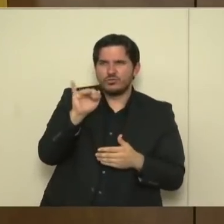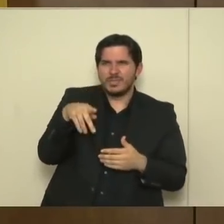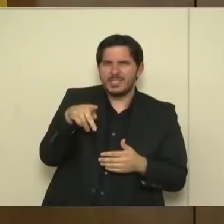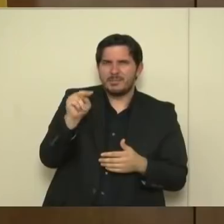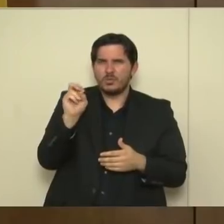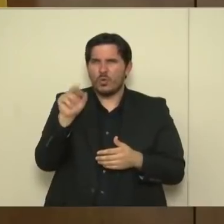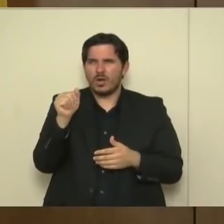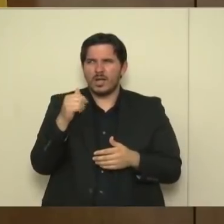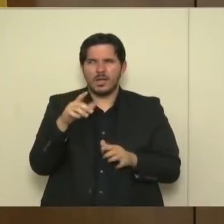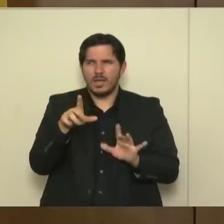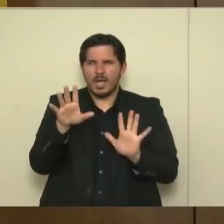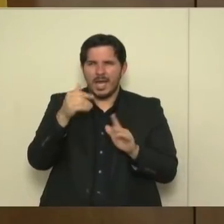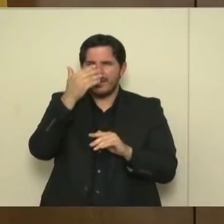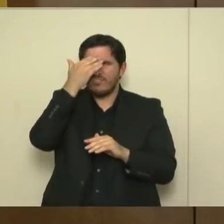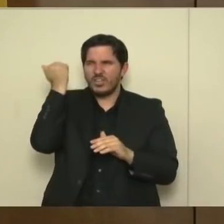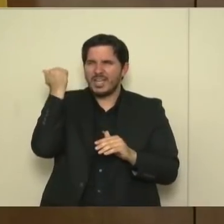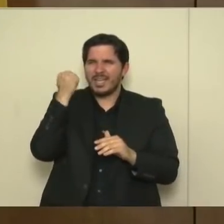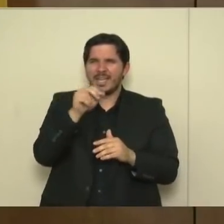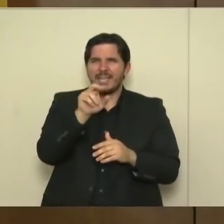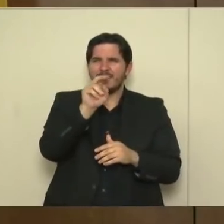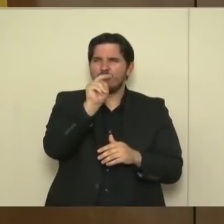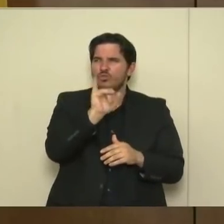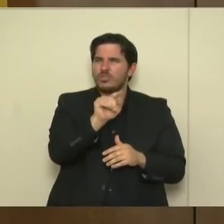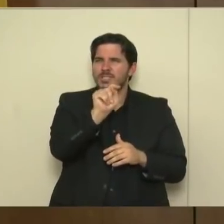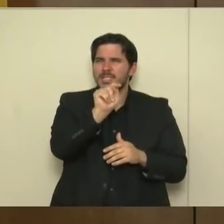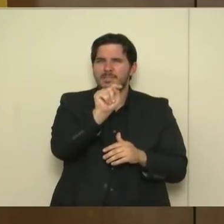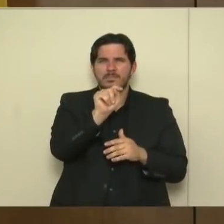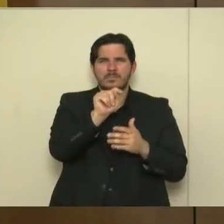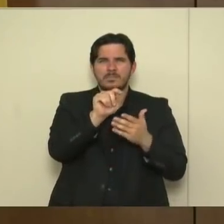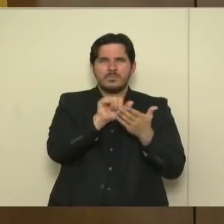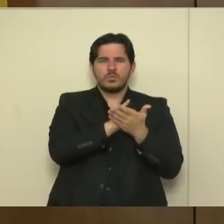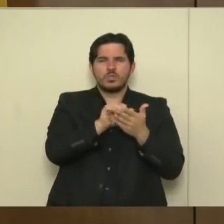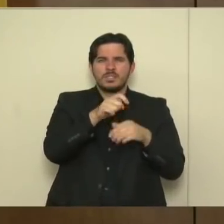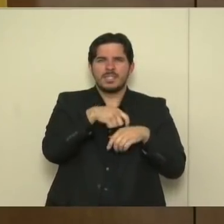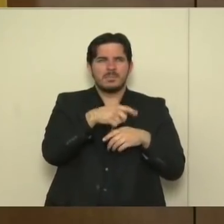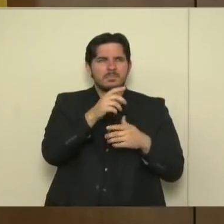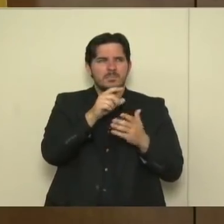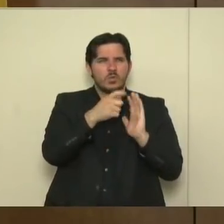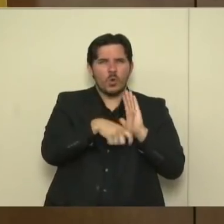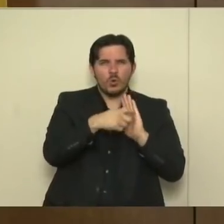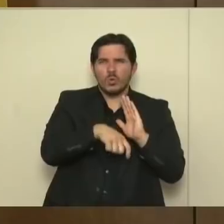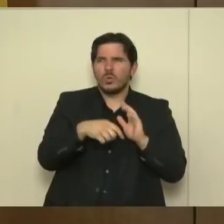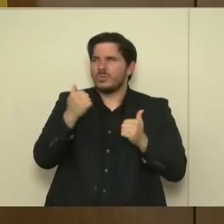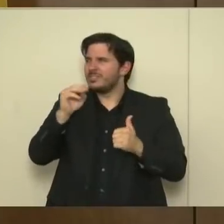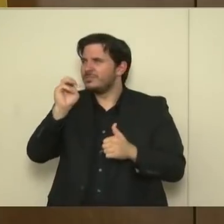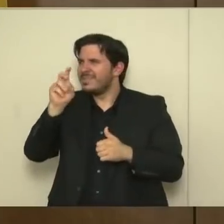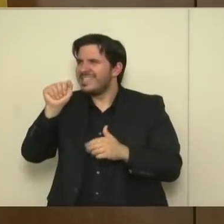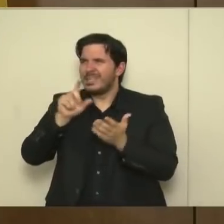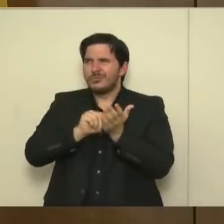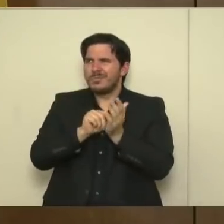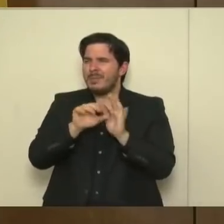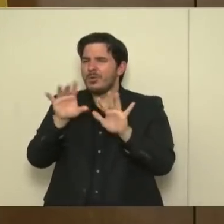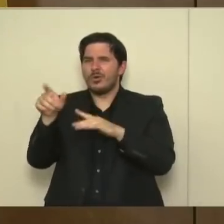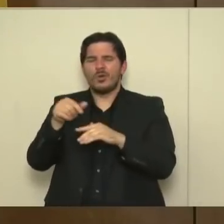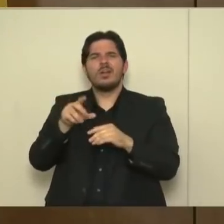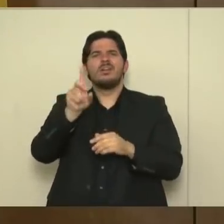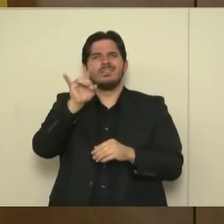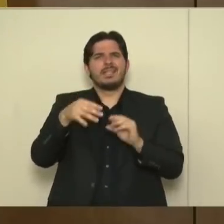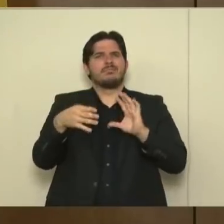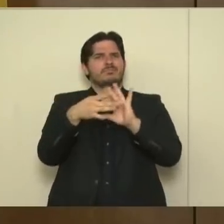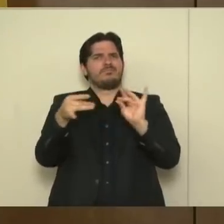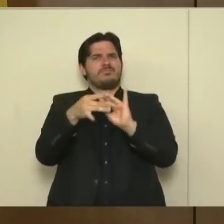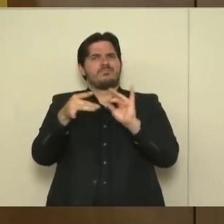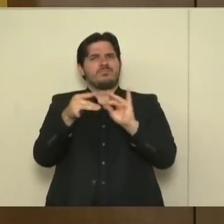can't remember if it was a New York Times article or which national media outlet that did a story about how governors